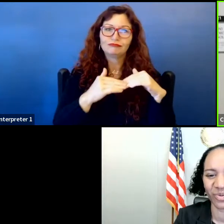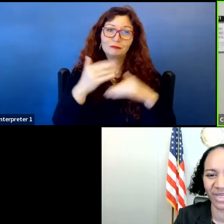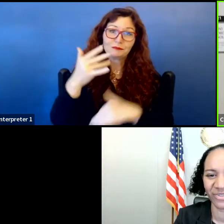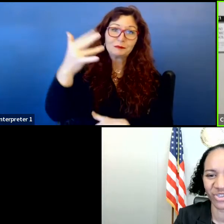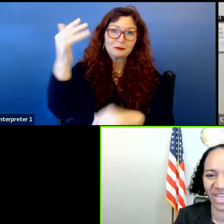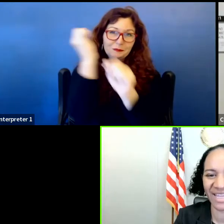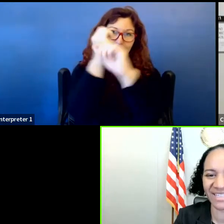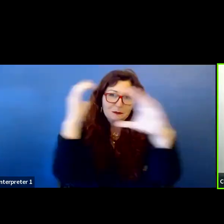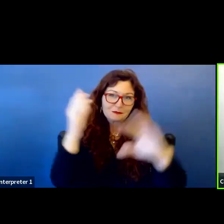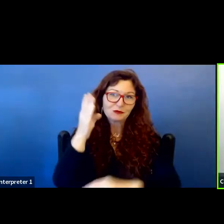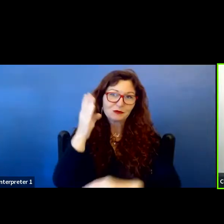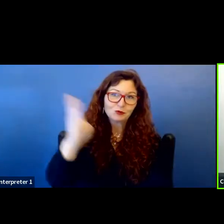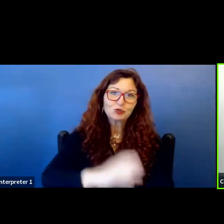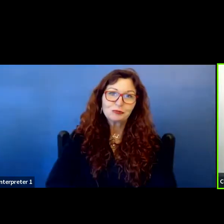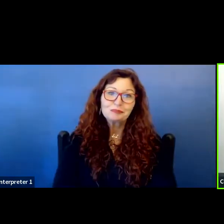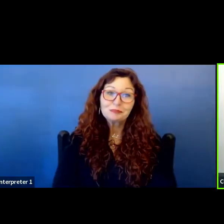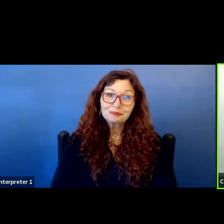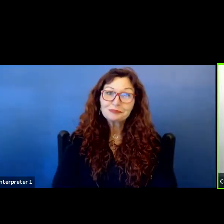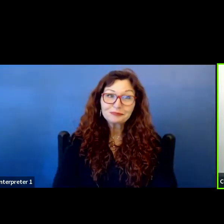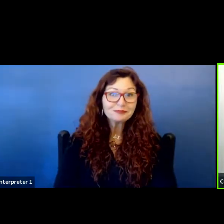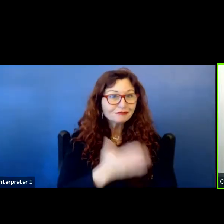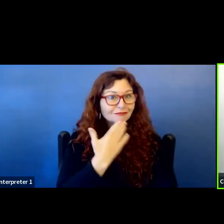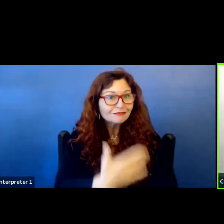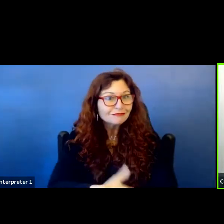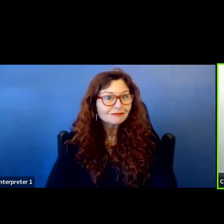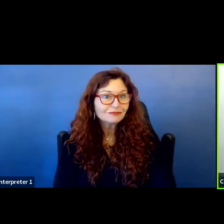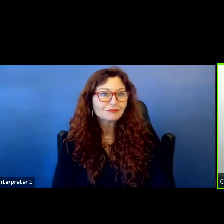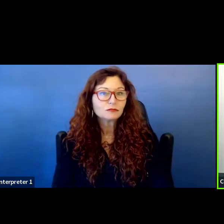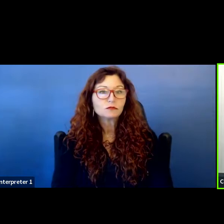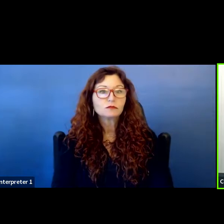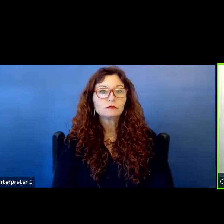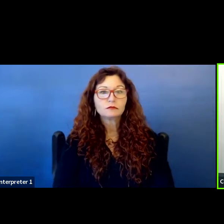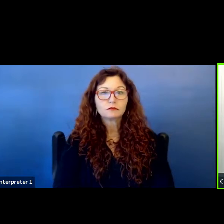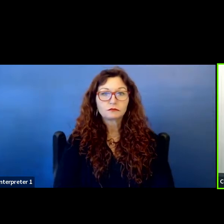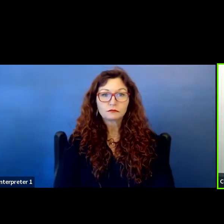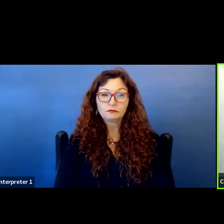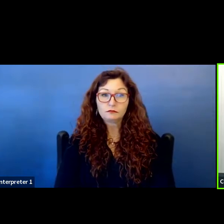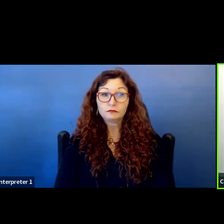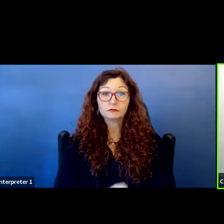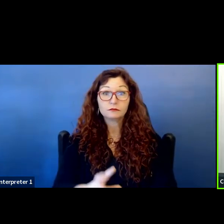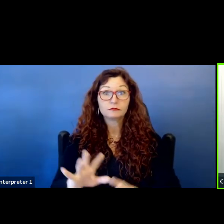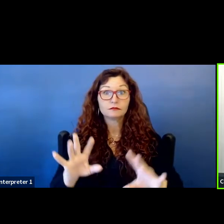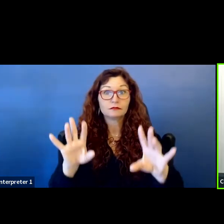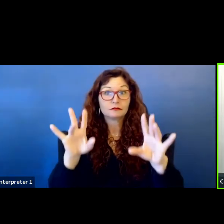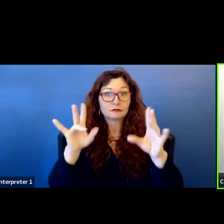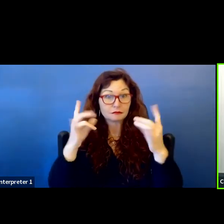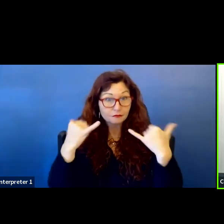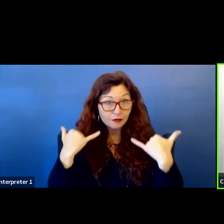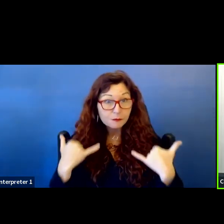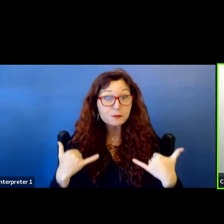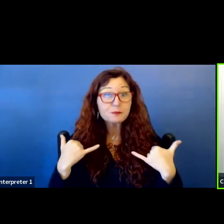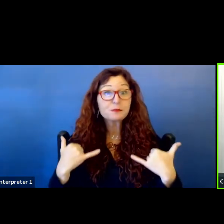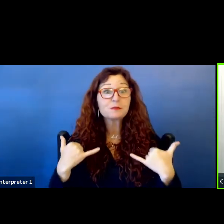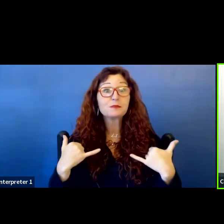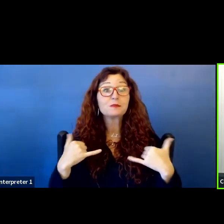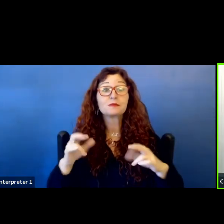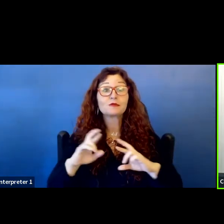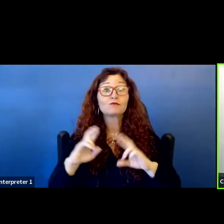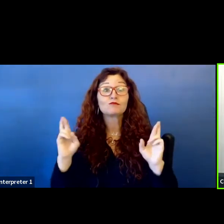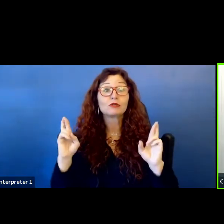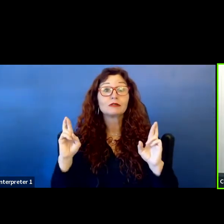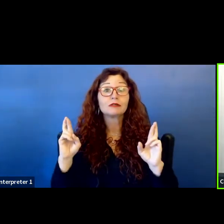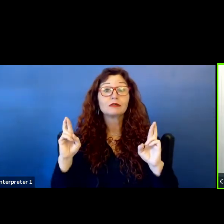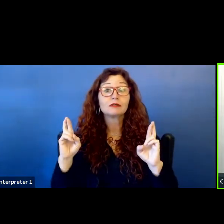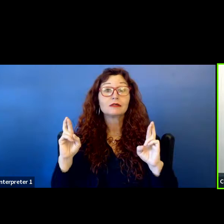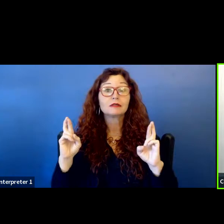thank you so much and with that um i think that we can proceed with our first round of questions from